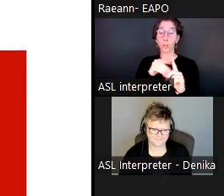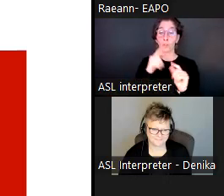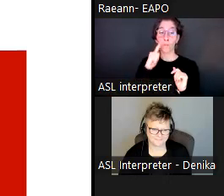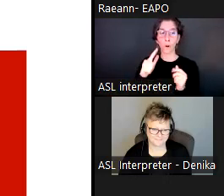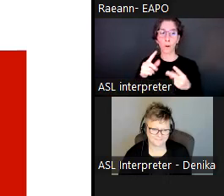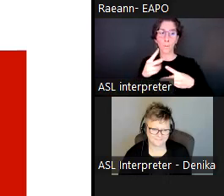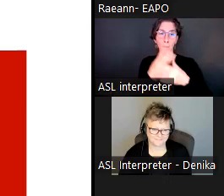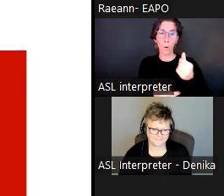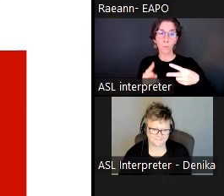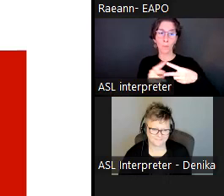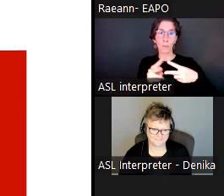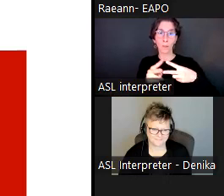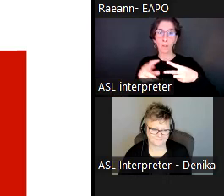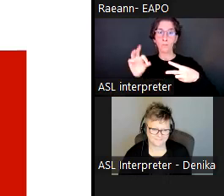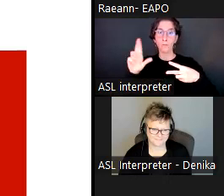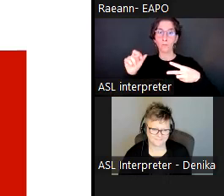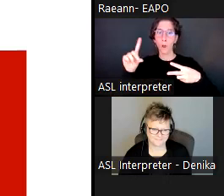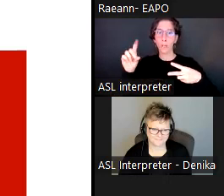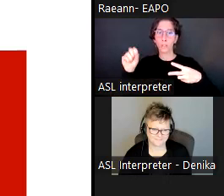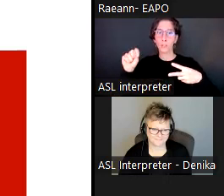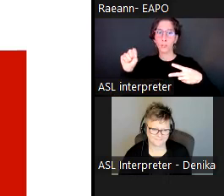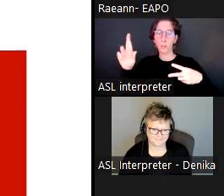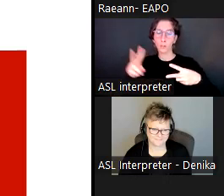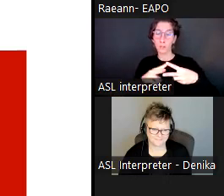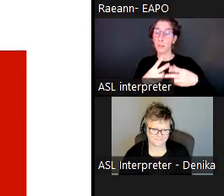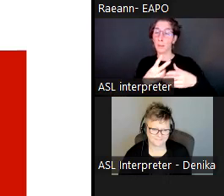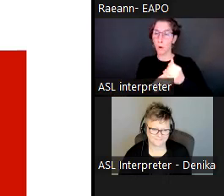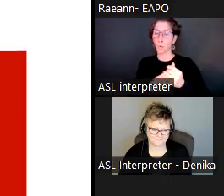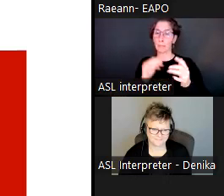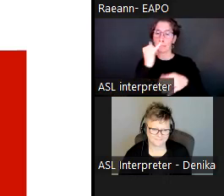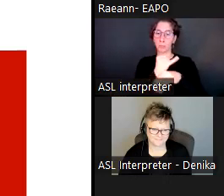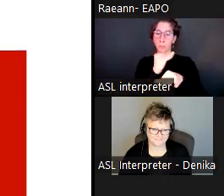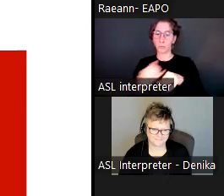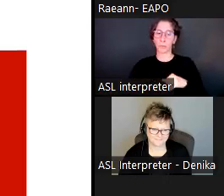they're both responsible for different financial institutions.